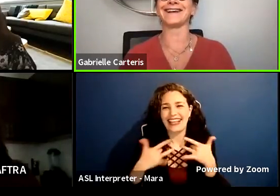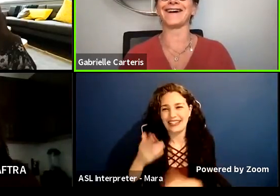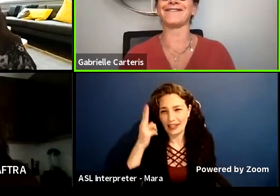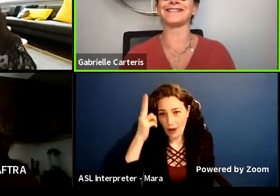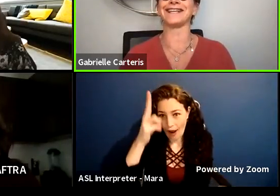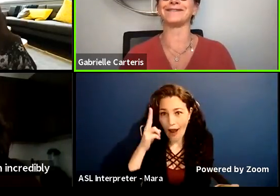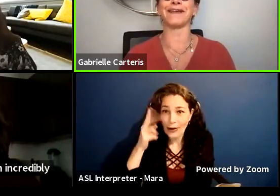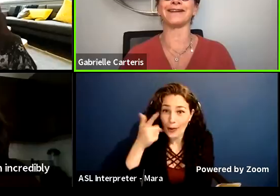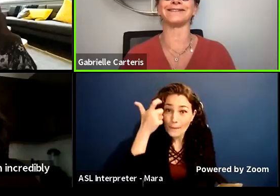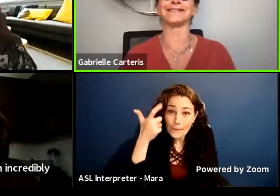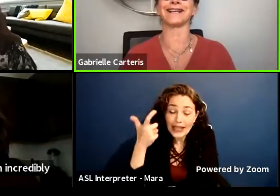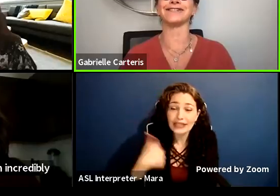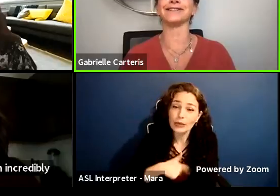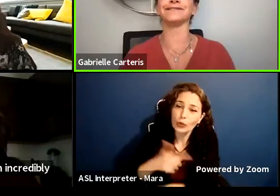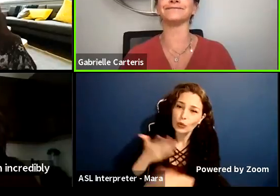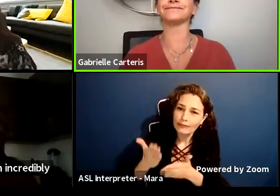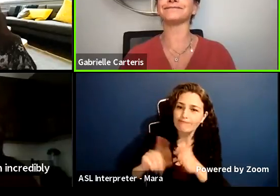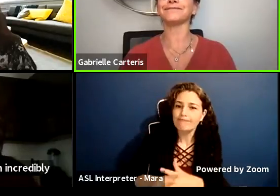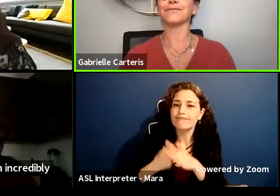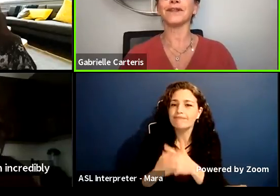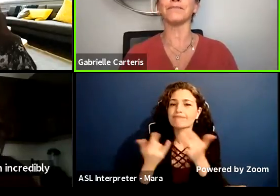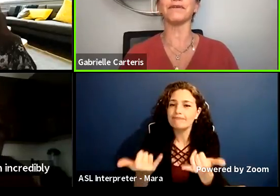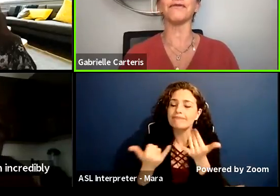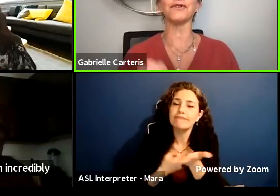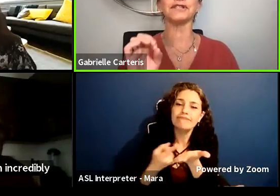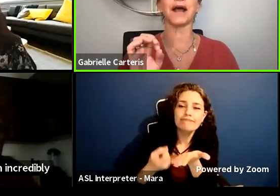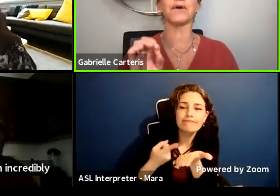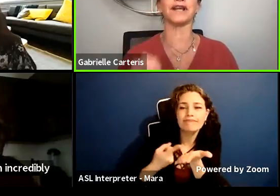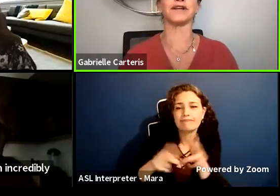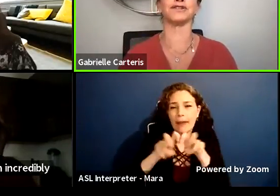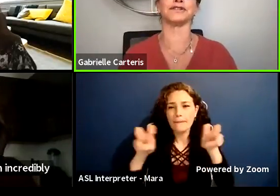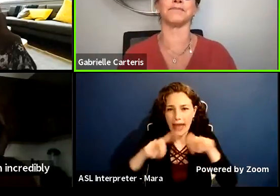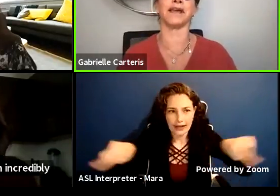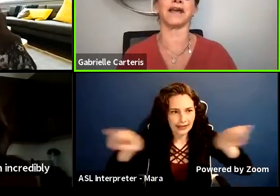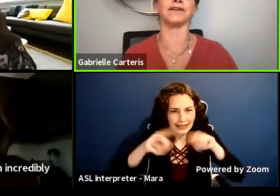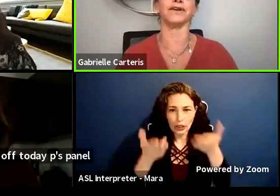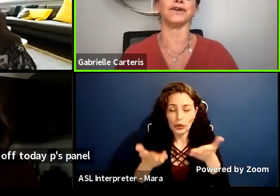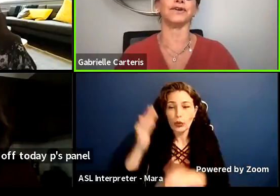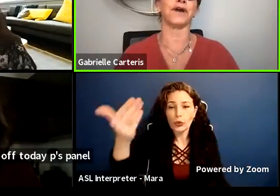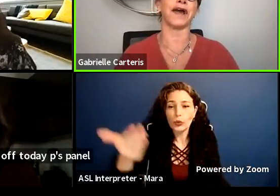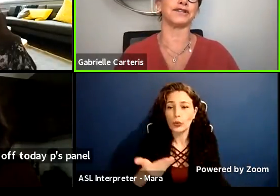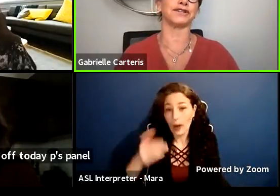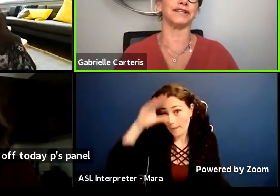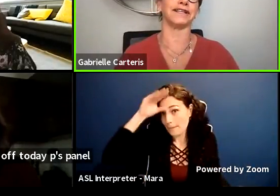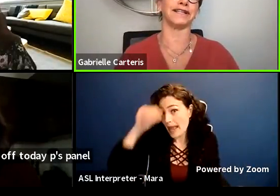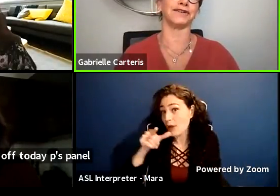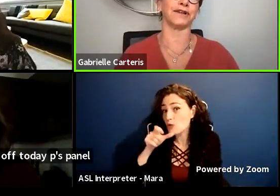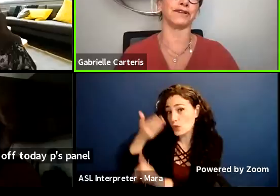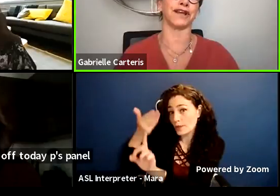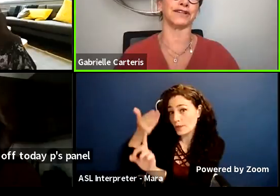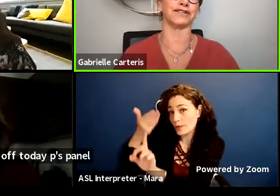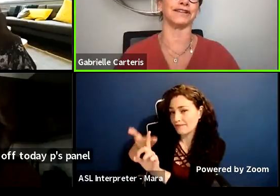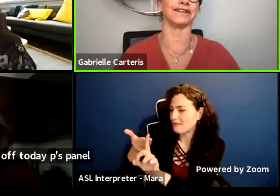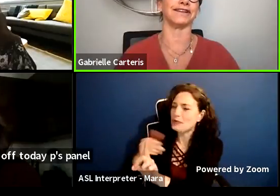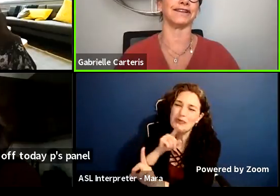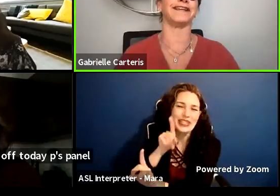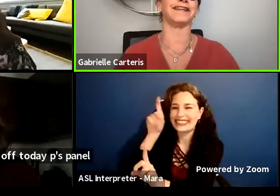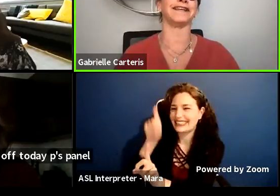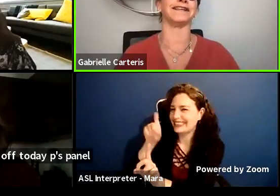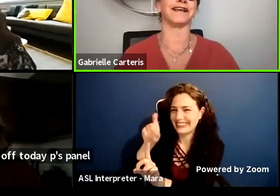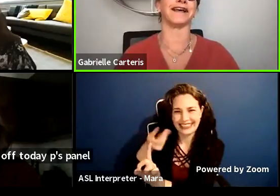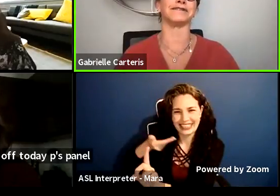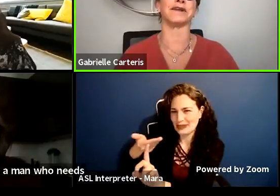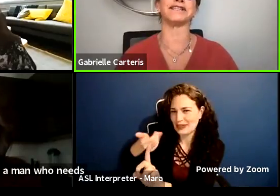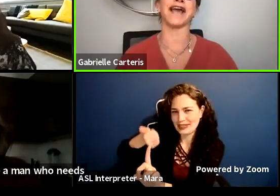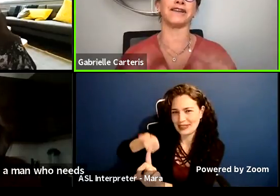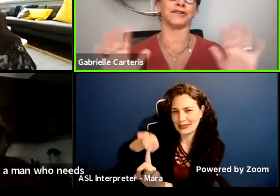to kick off today's panel discussion. But first, I want to introduce a man who actually needs no introduction. He